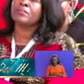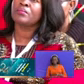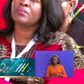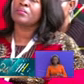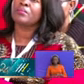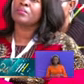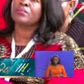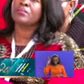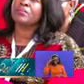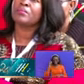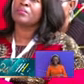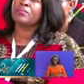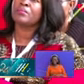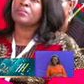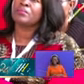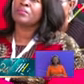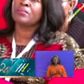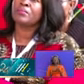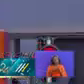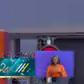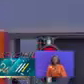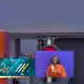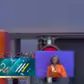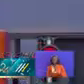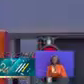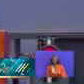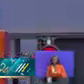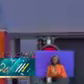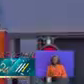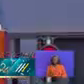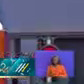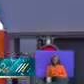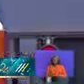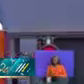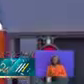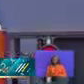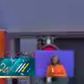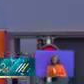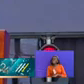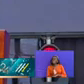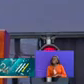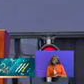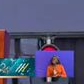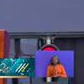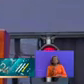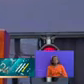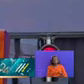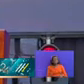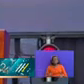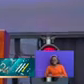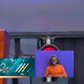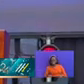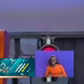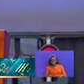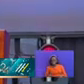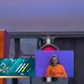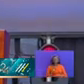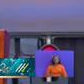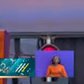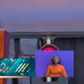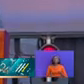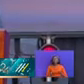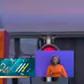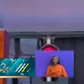church will get tired of waiting him and what happens when men are tired they sleep that's why the two